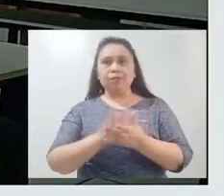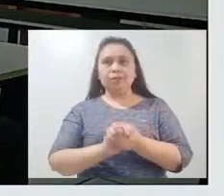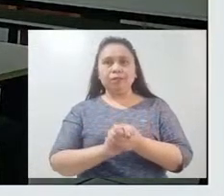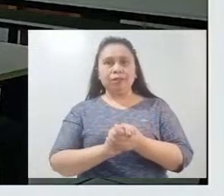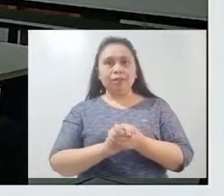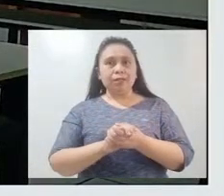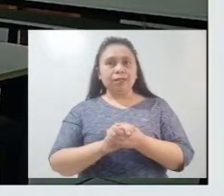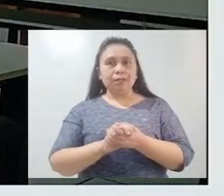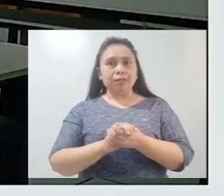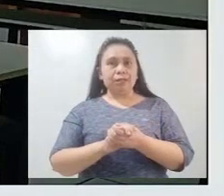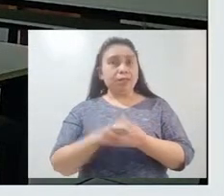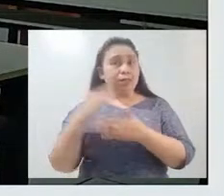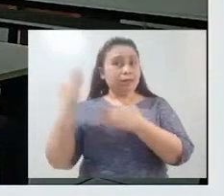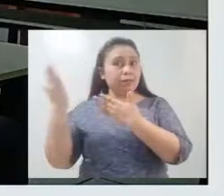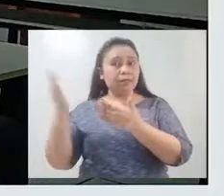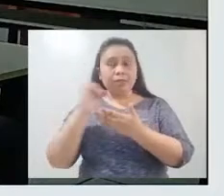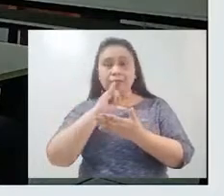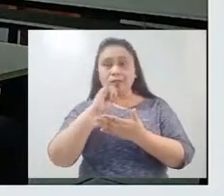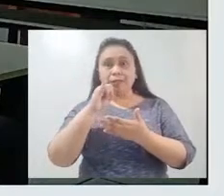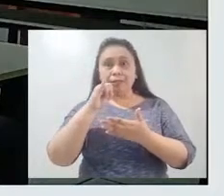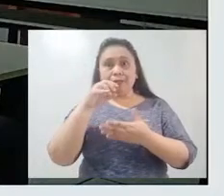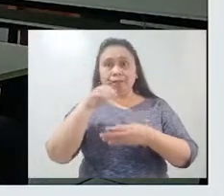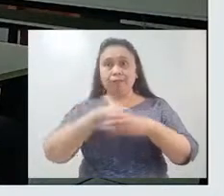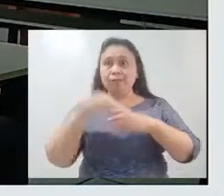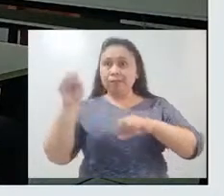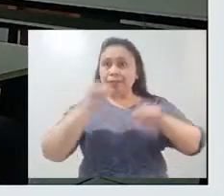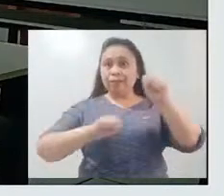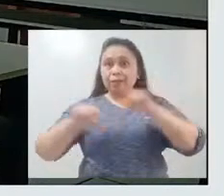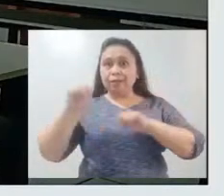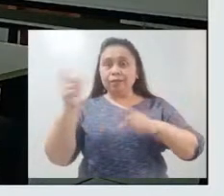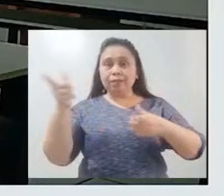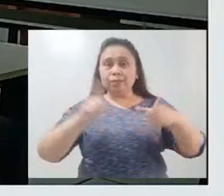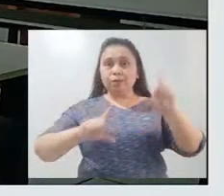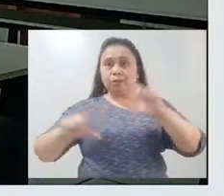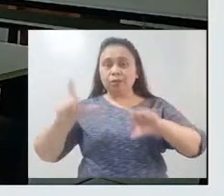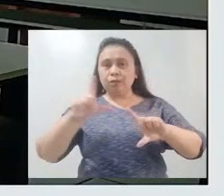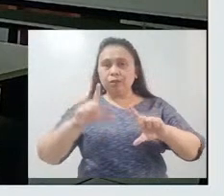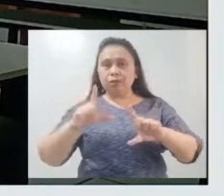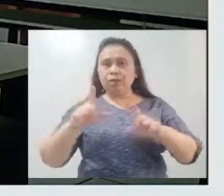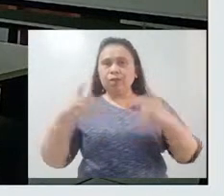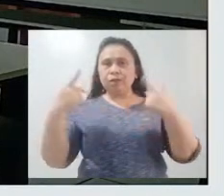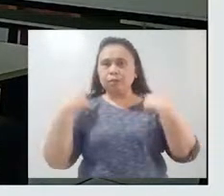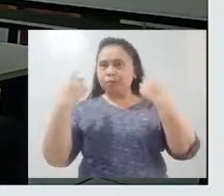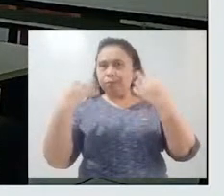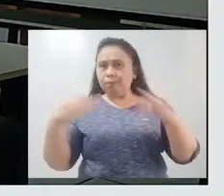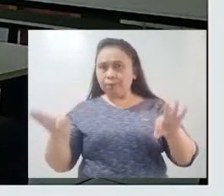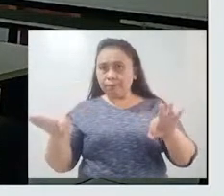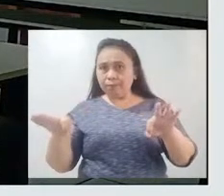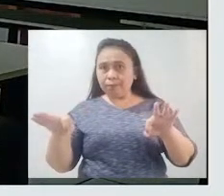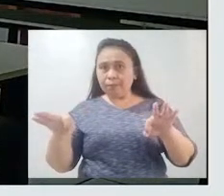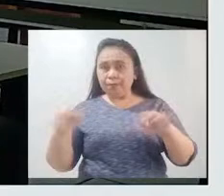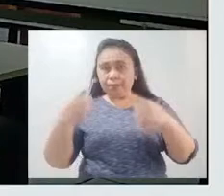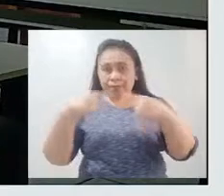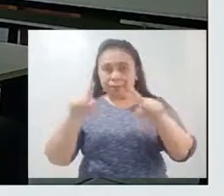Good! I am in a science laboratory. Have you been in a laboratory?